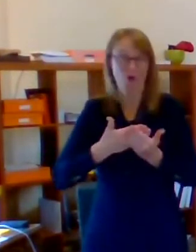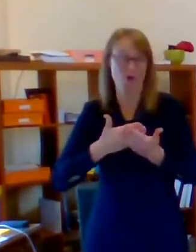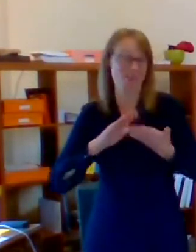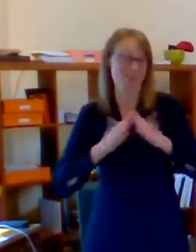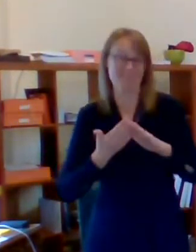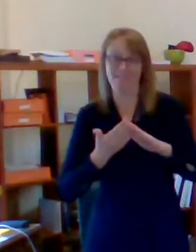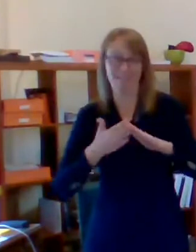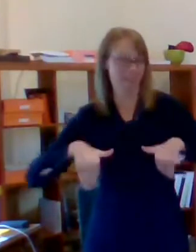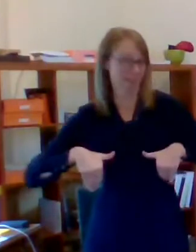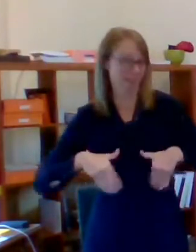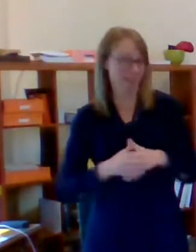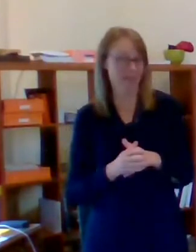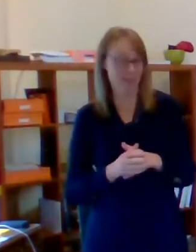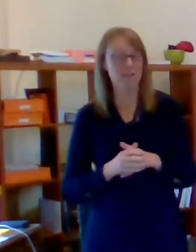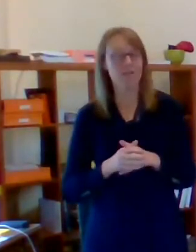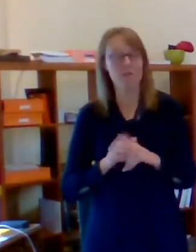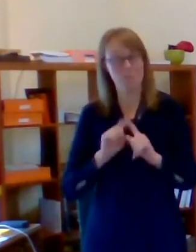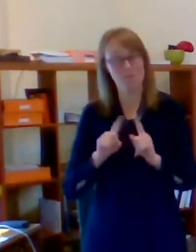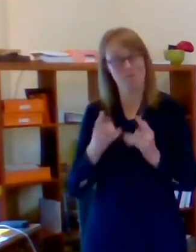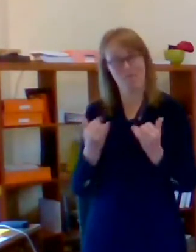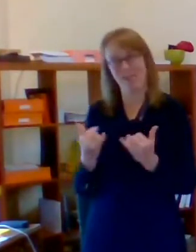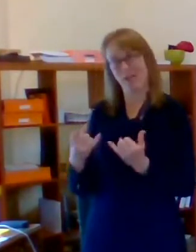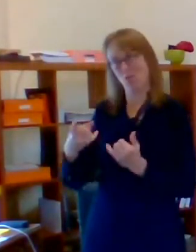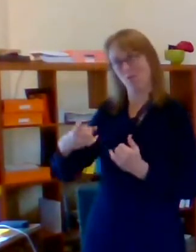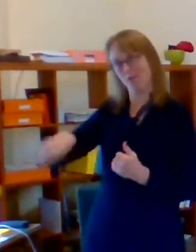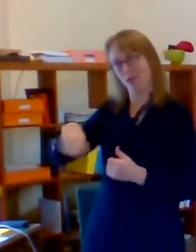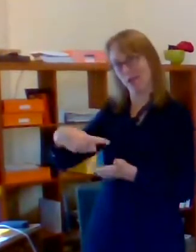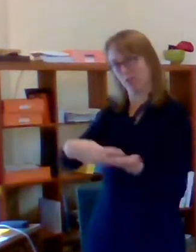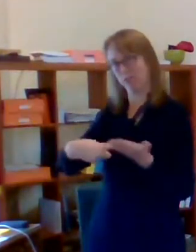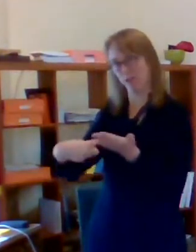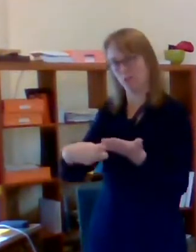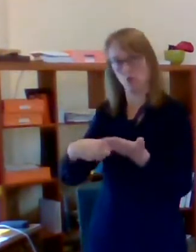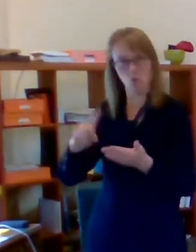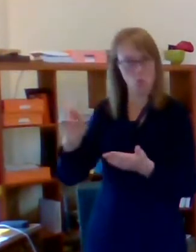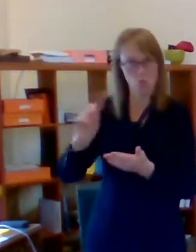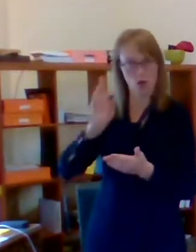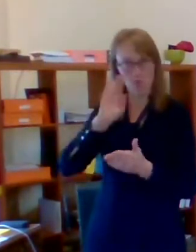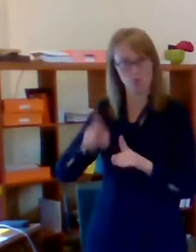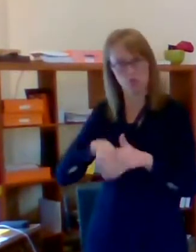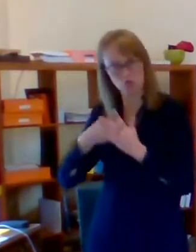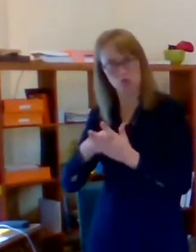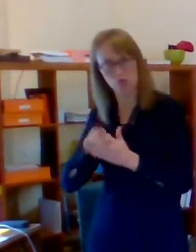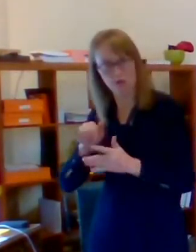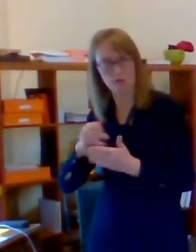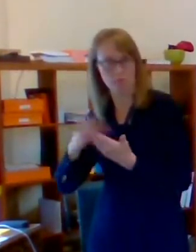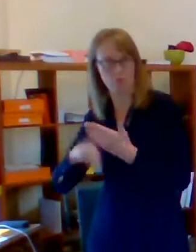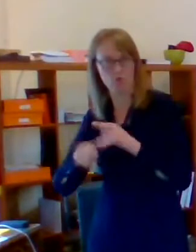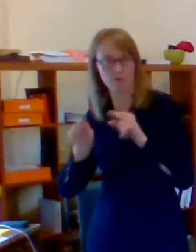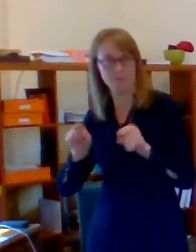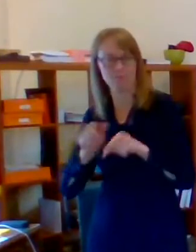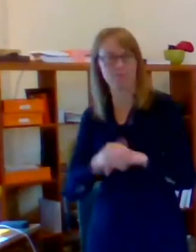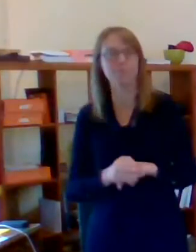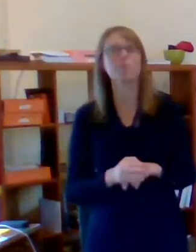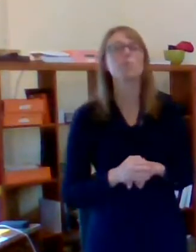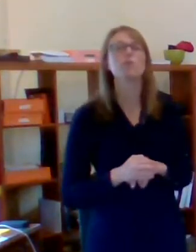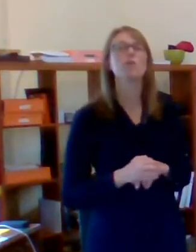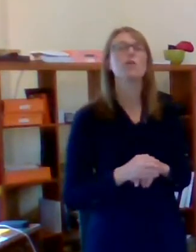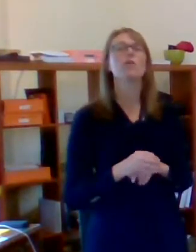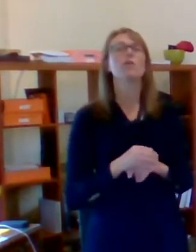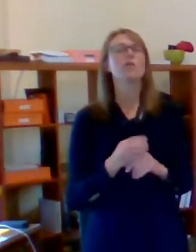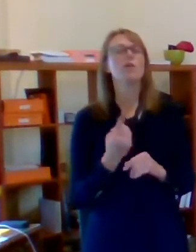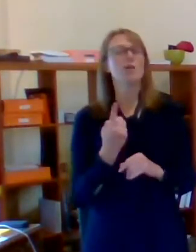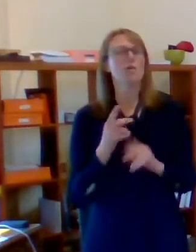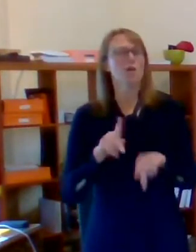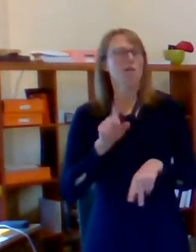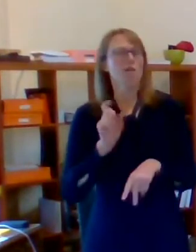they are coming together with that right now. Last question on that topic. How will the person answering 911 know if it still